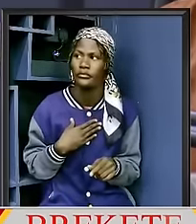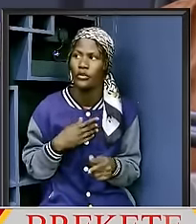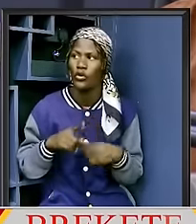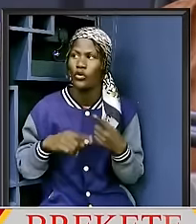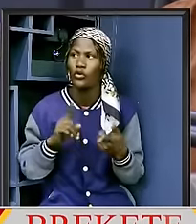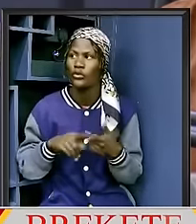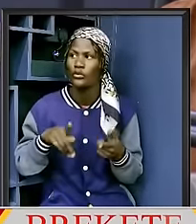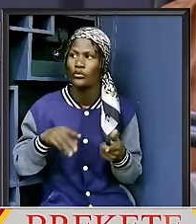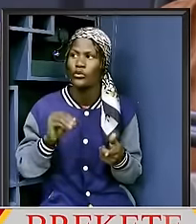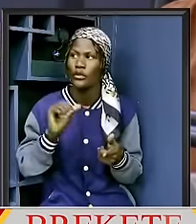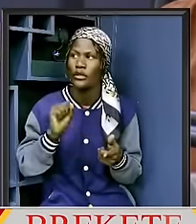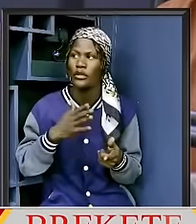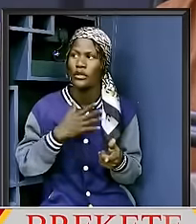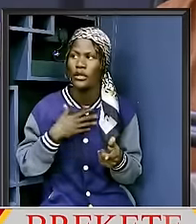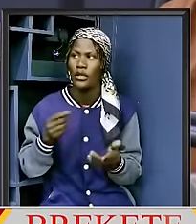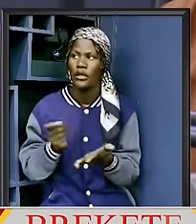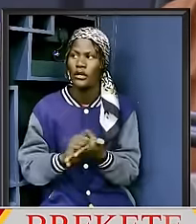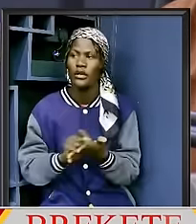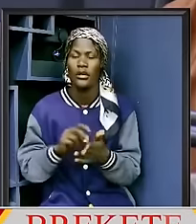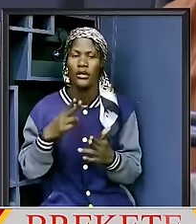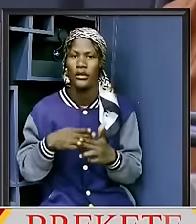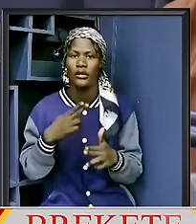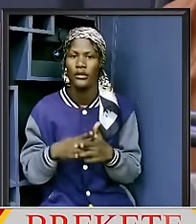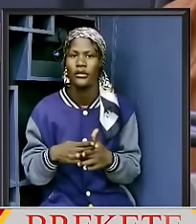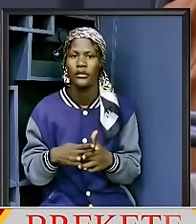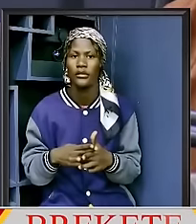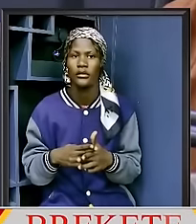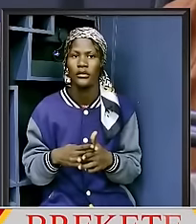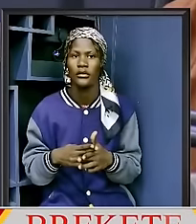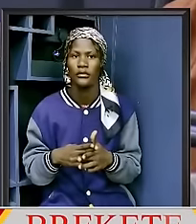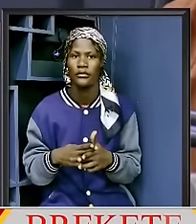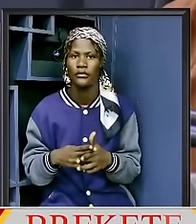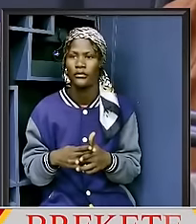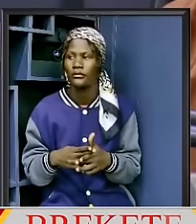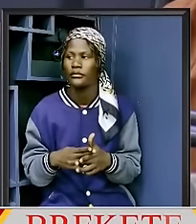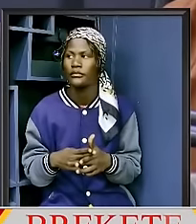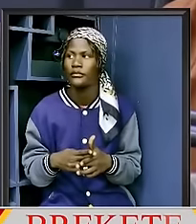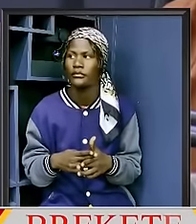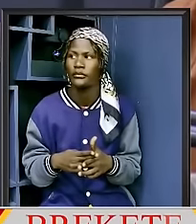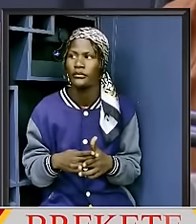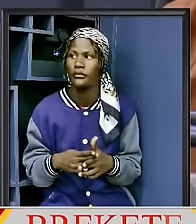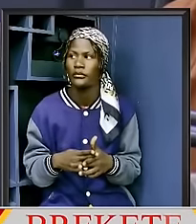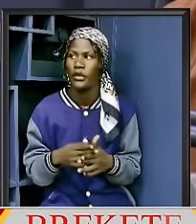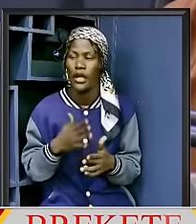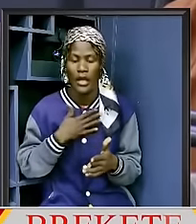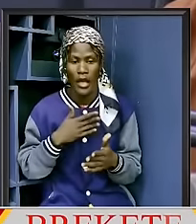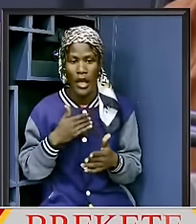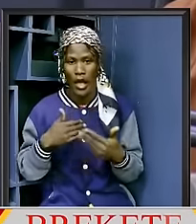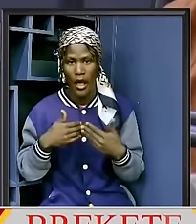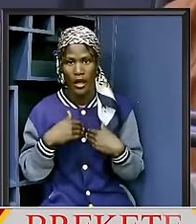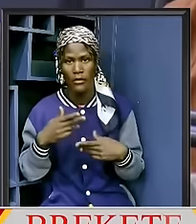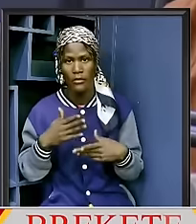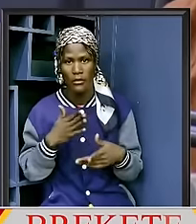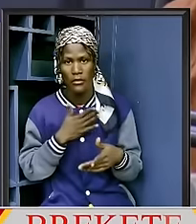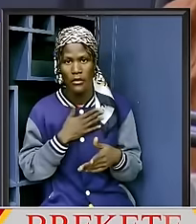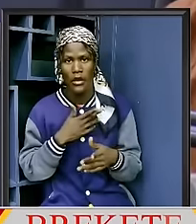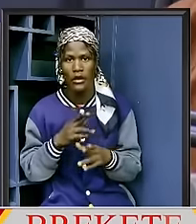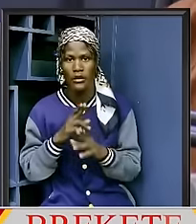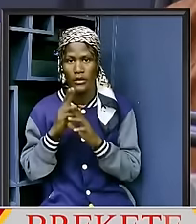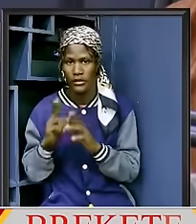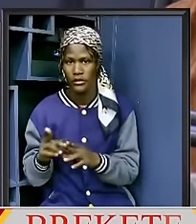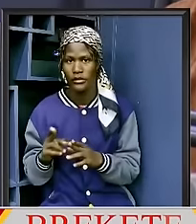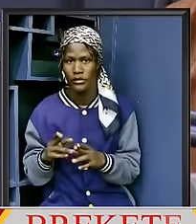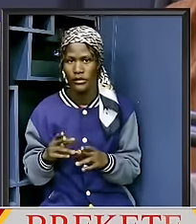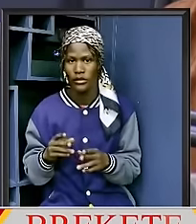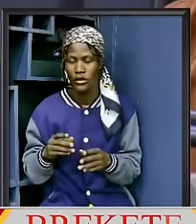name. That so-so person, send money. Or God, have you seen it? If they see it, I have my register. Anybody that send money,